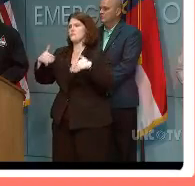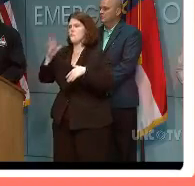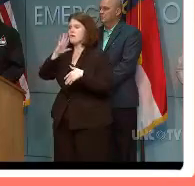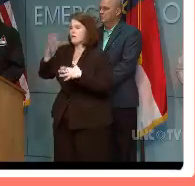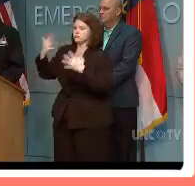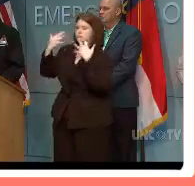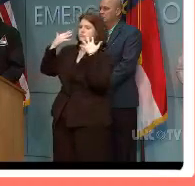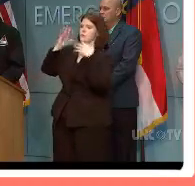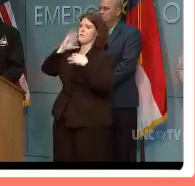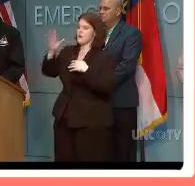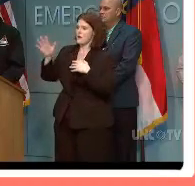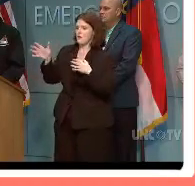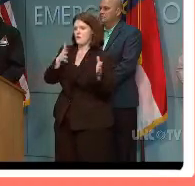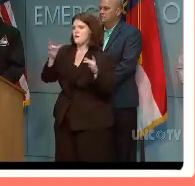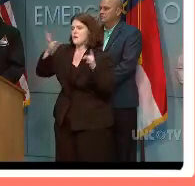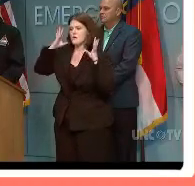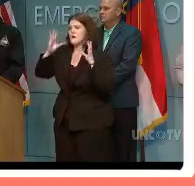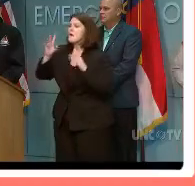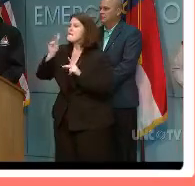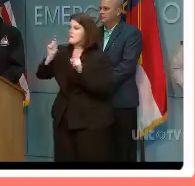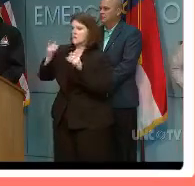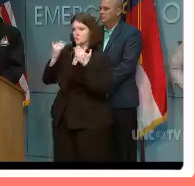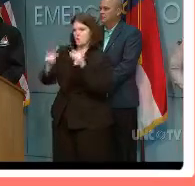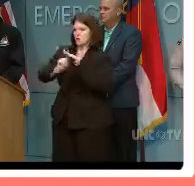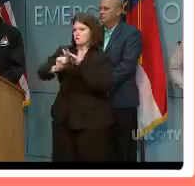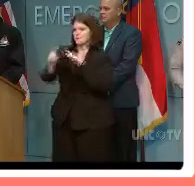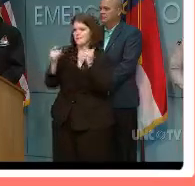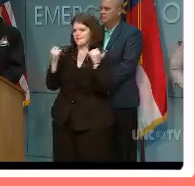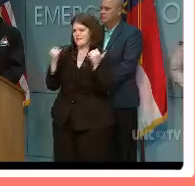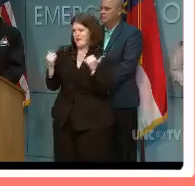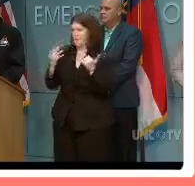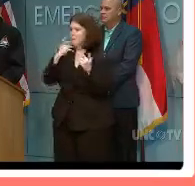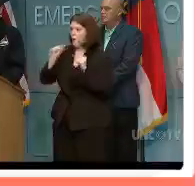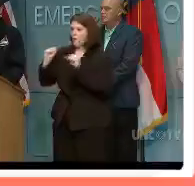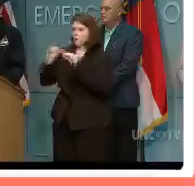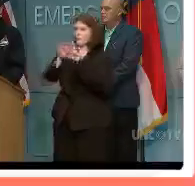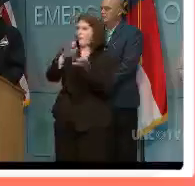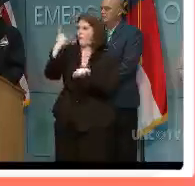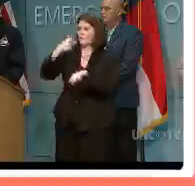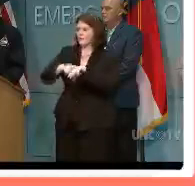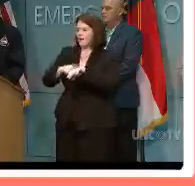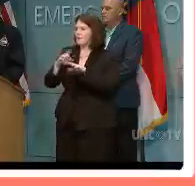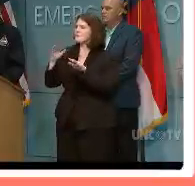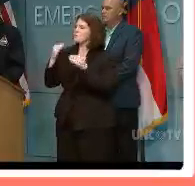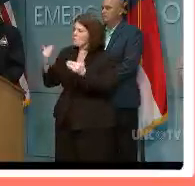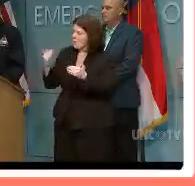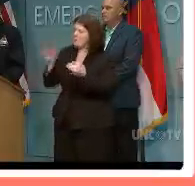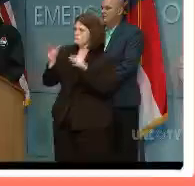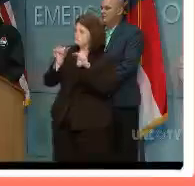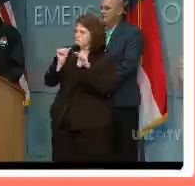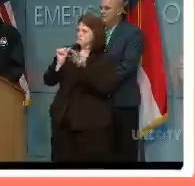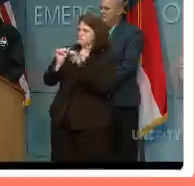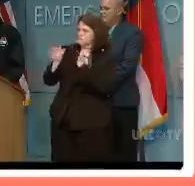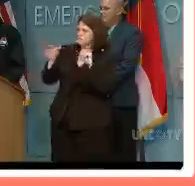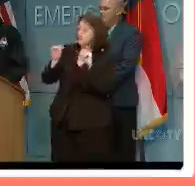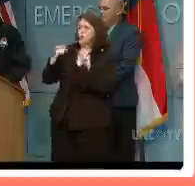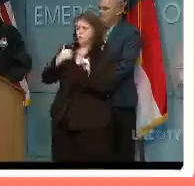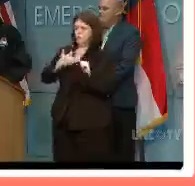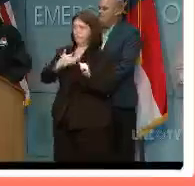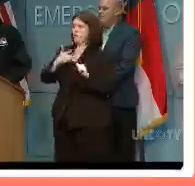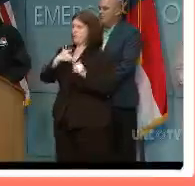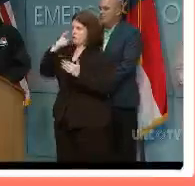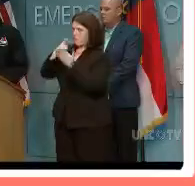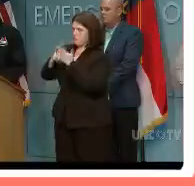So people need to get out now. We don't want everybody leaving at once. And we think people are doing a pretty good job of